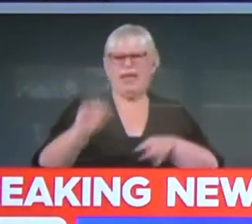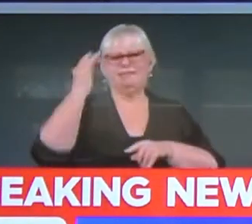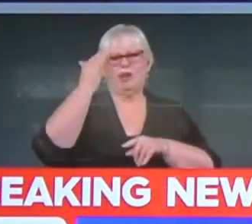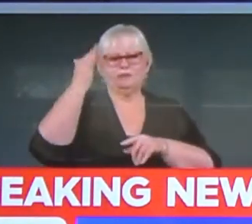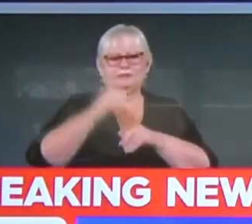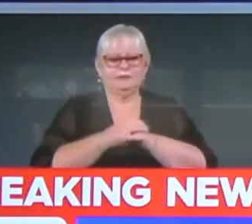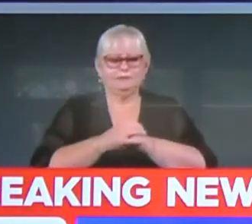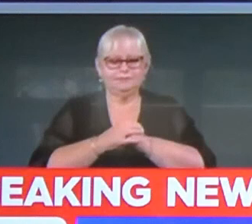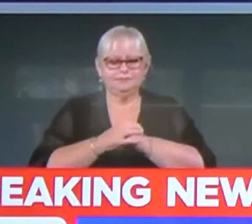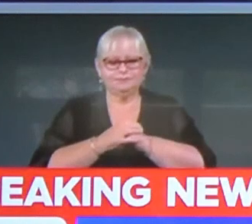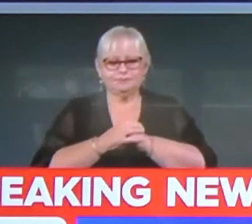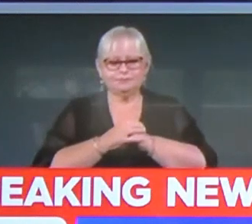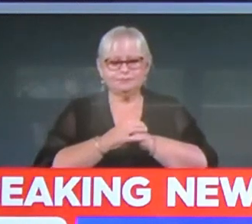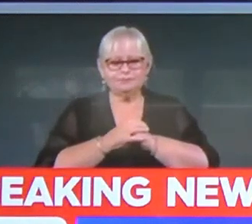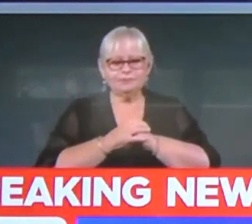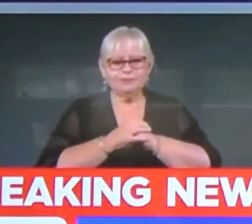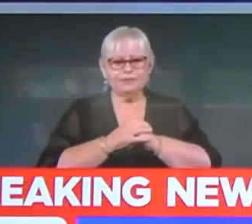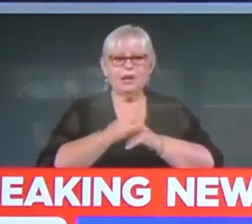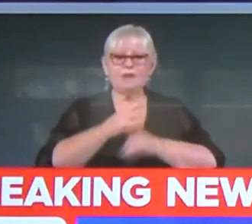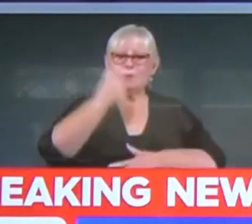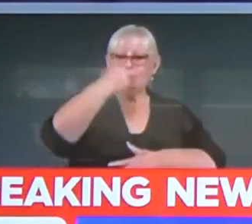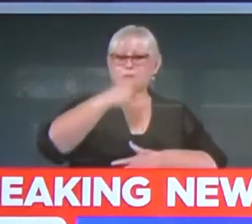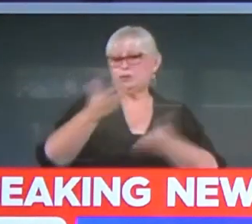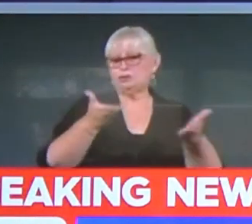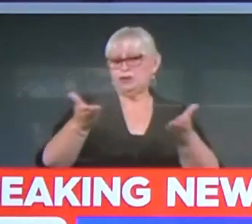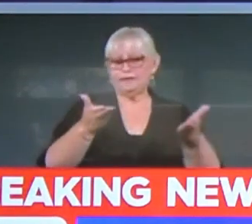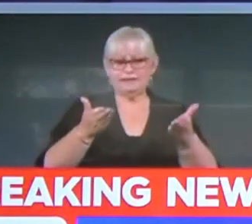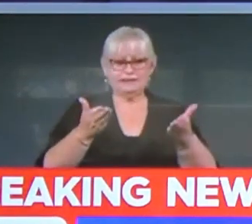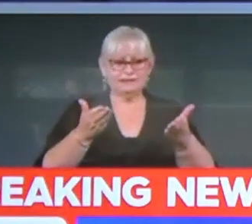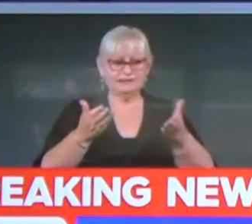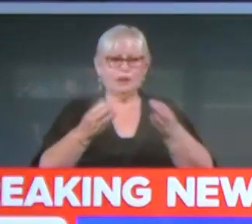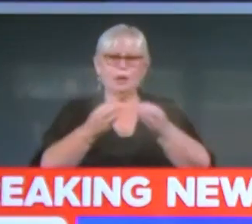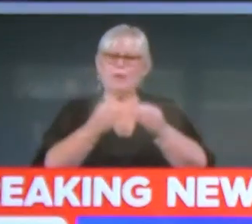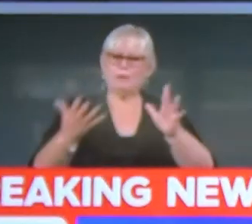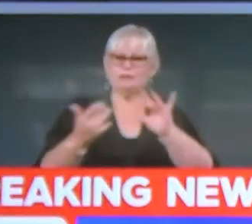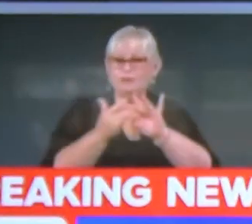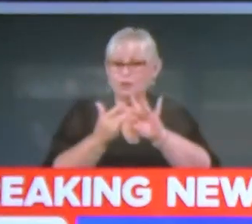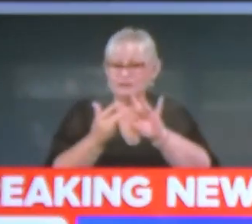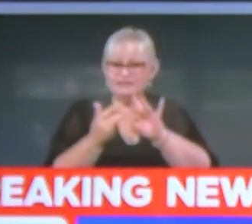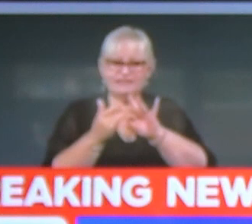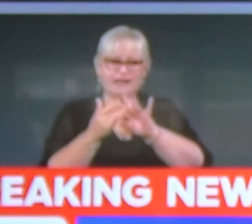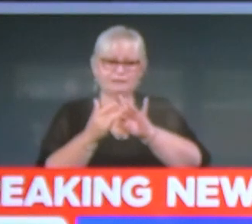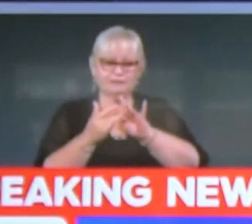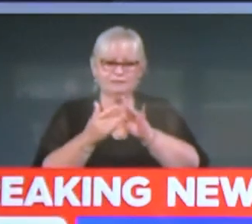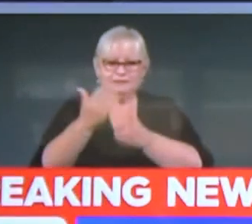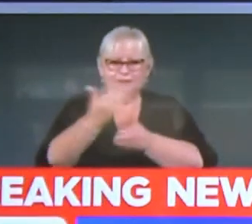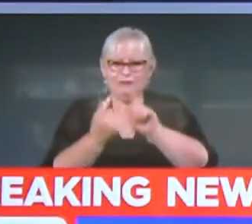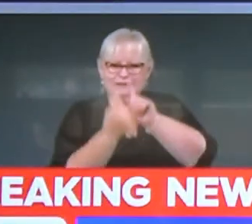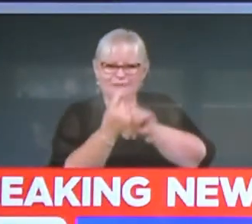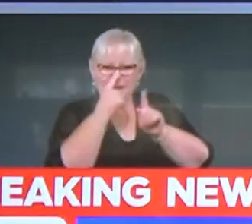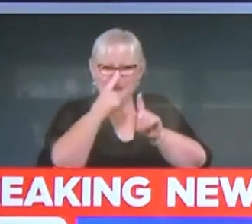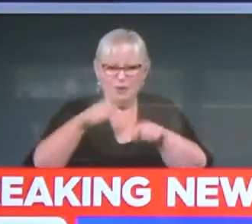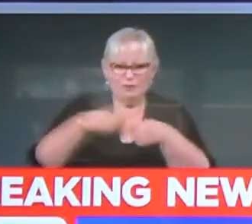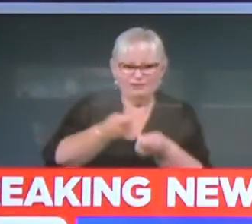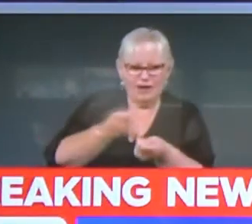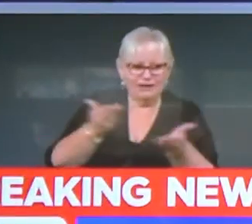seeking to follow. In terms of personal services, where there is a lot of contact, obviously, between those